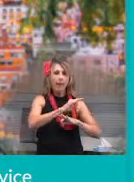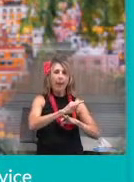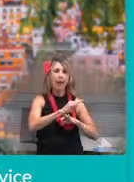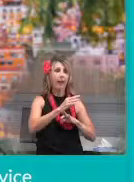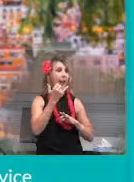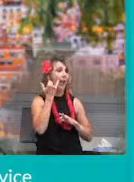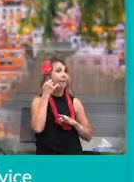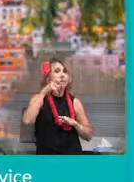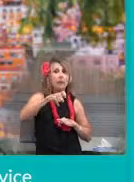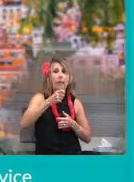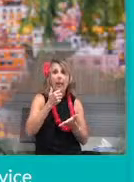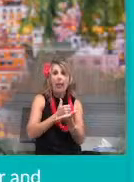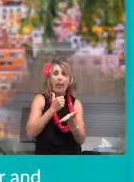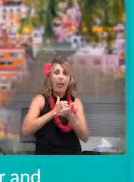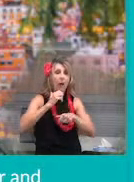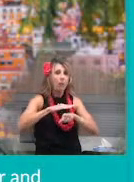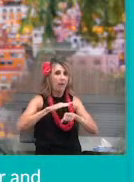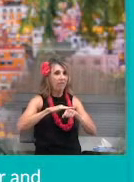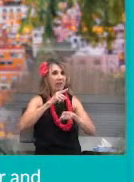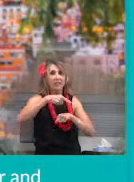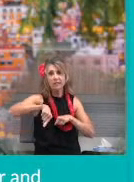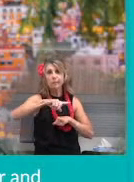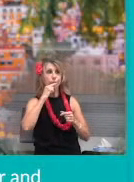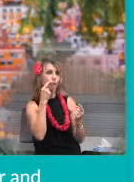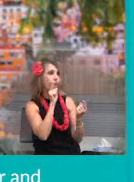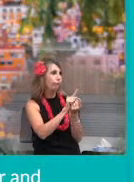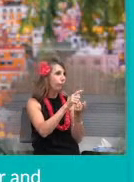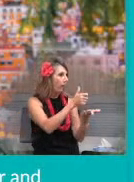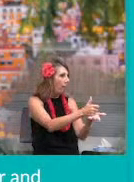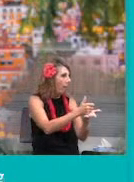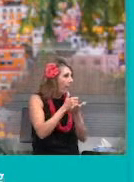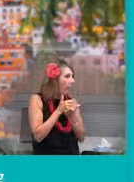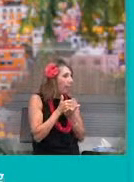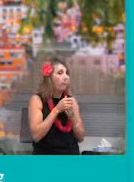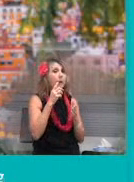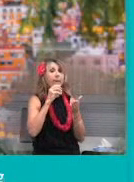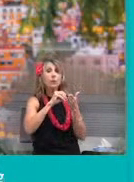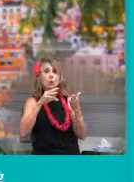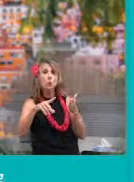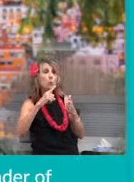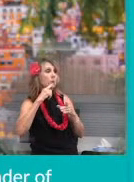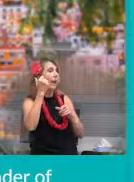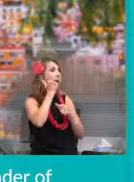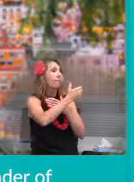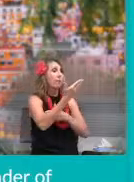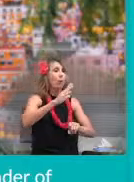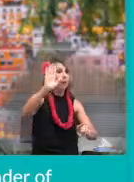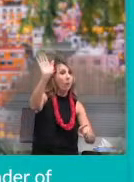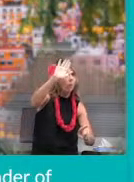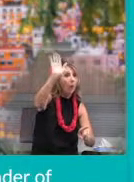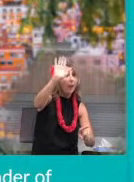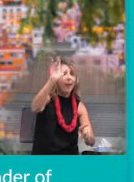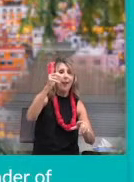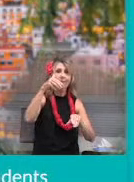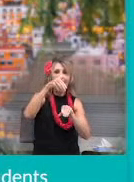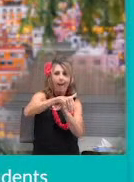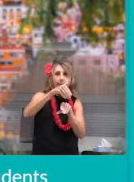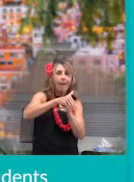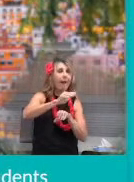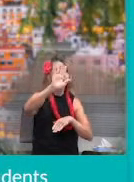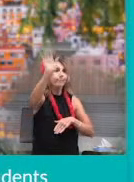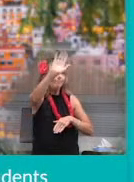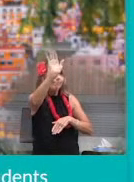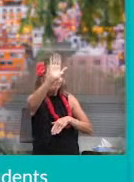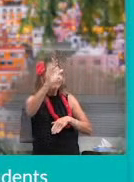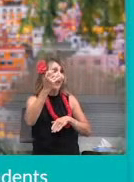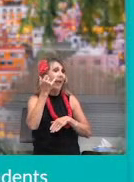everyone goes to for advice. For students, she was the kind ear and friendly wave in the morning, and at the end of the day, the mender of